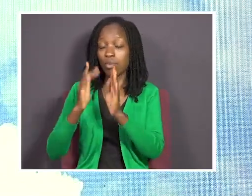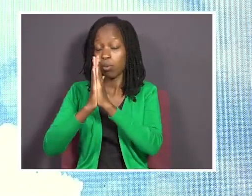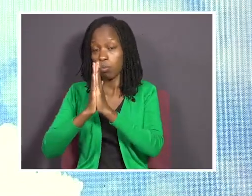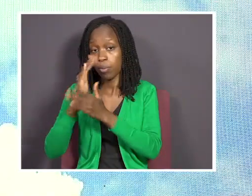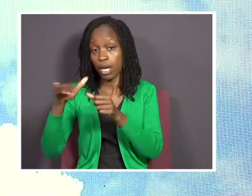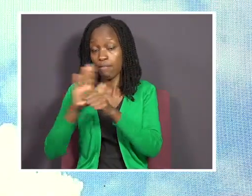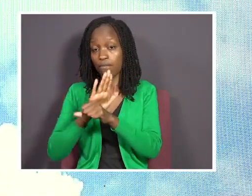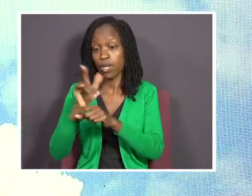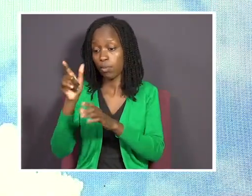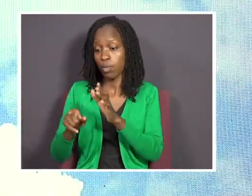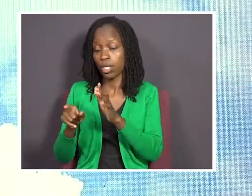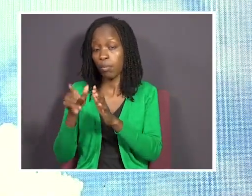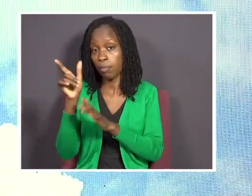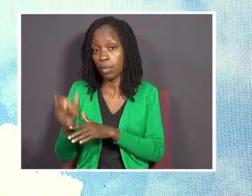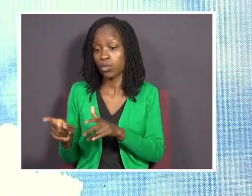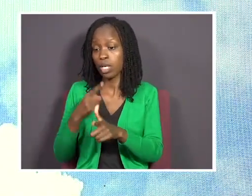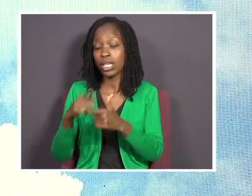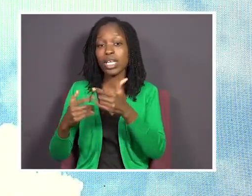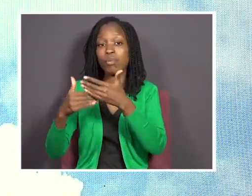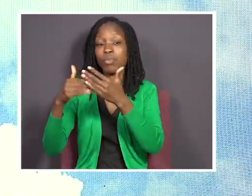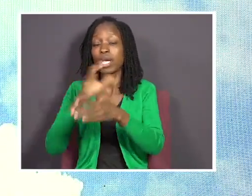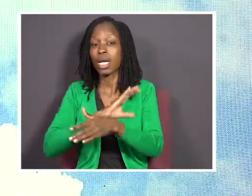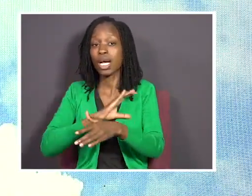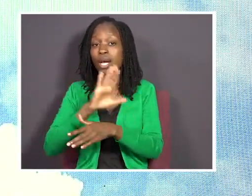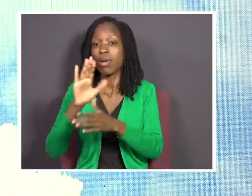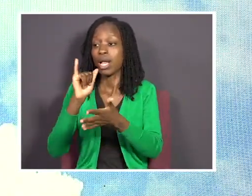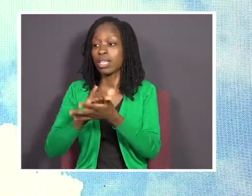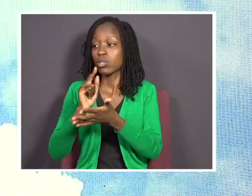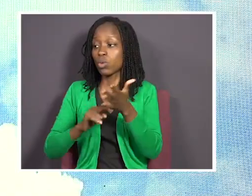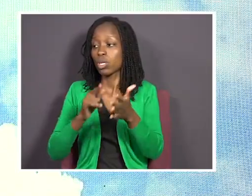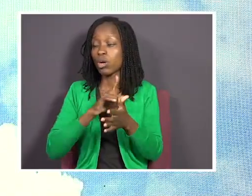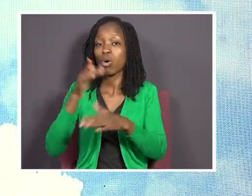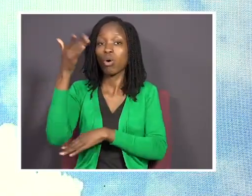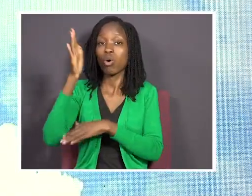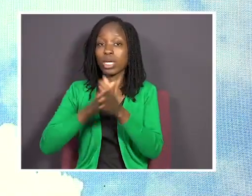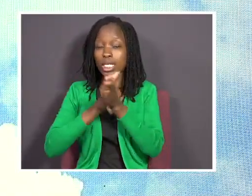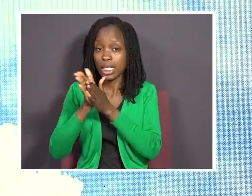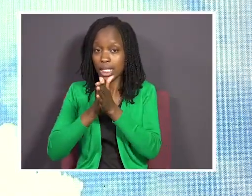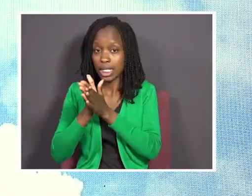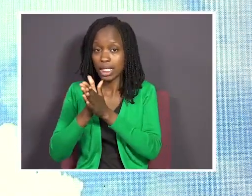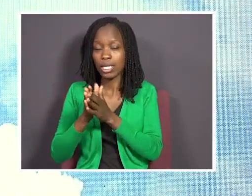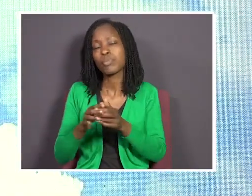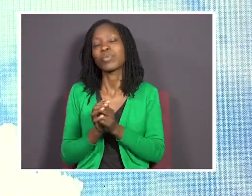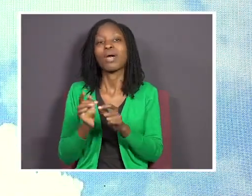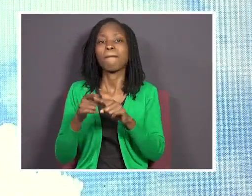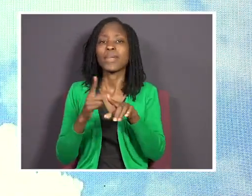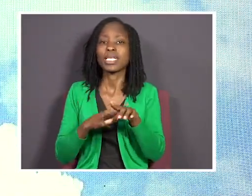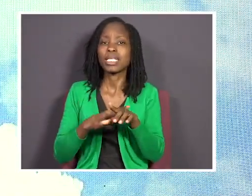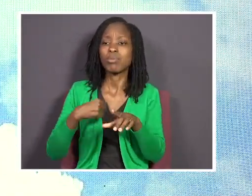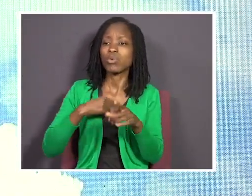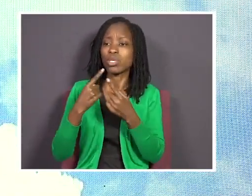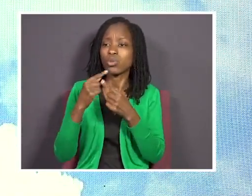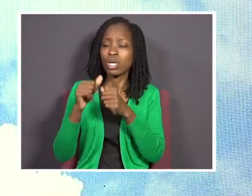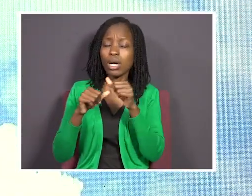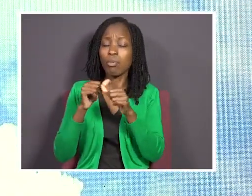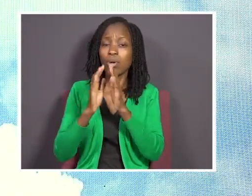build your character, and that's what God is most interested in. However, when we talk about prayer,